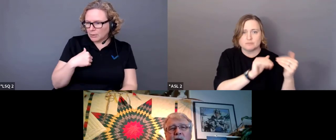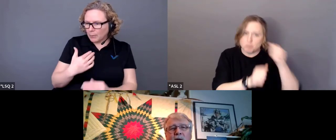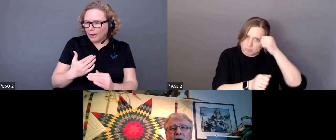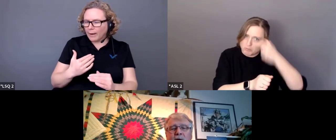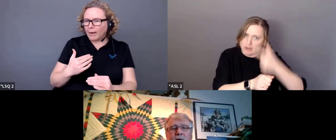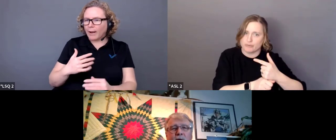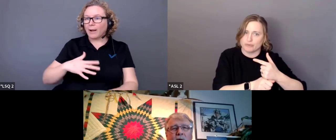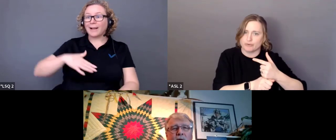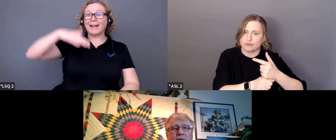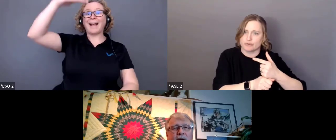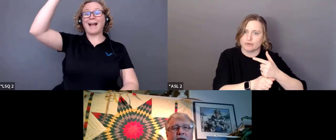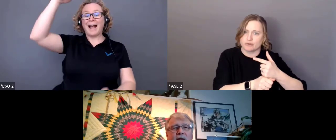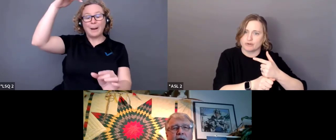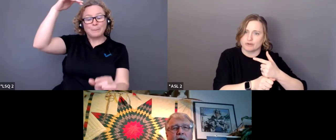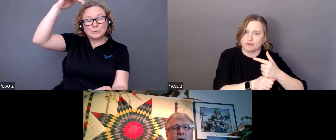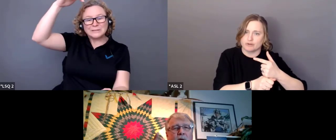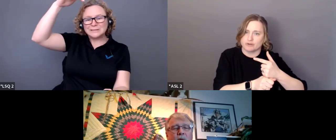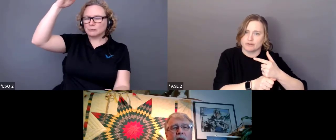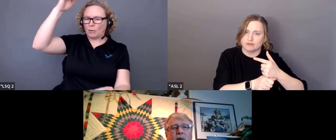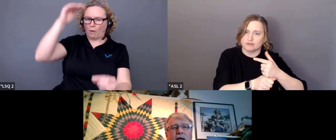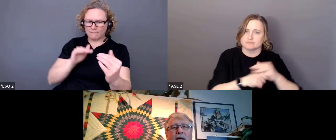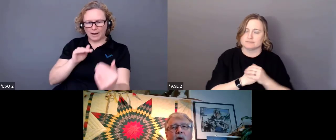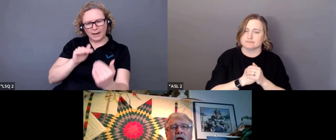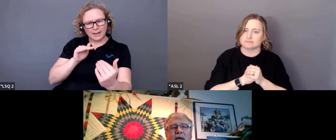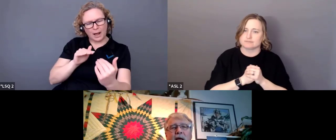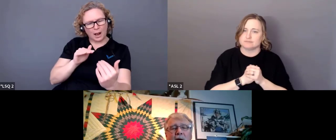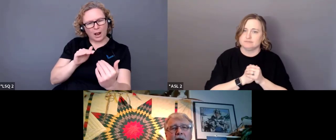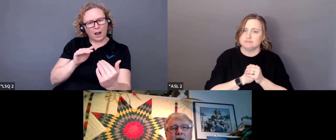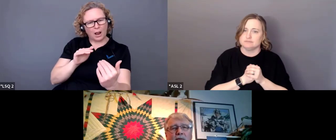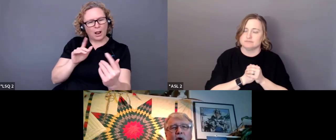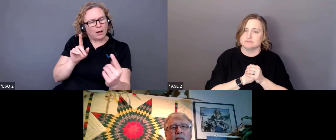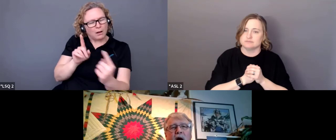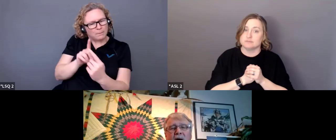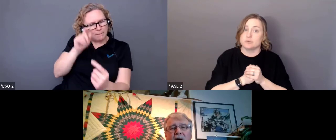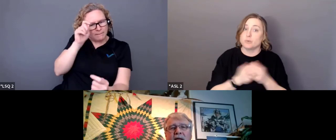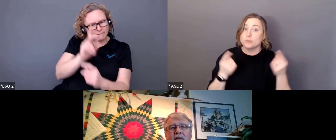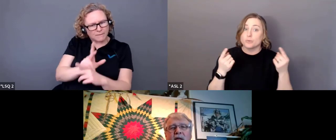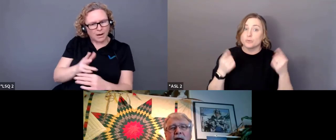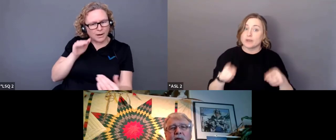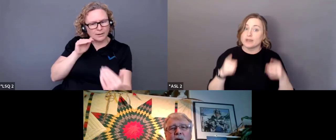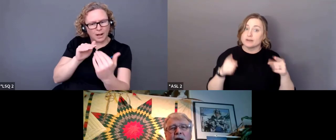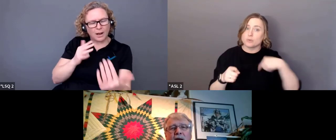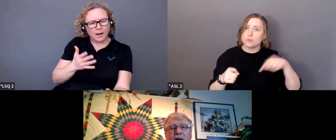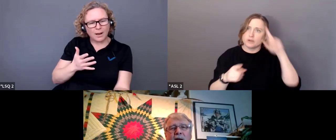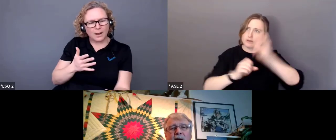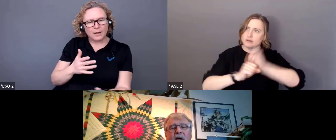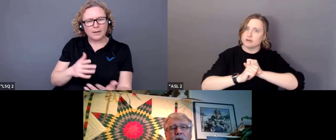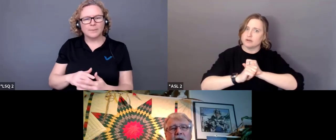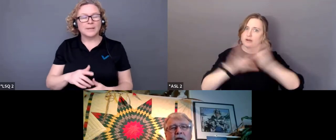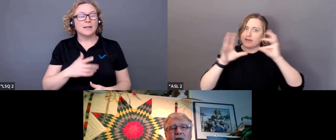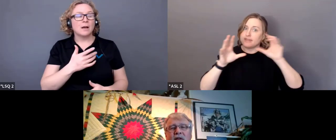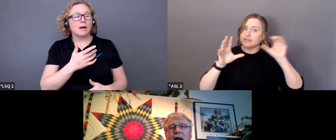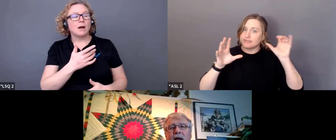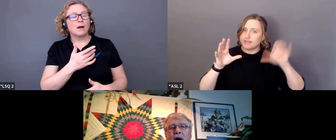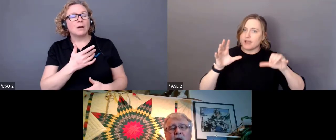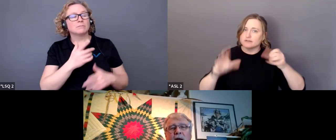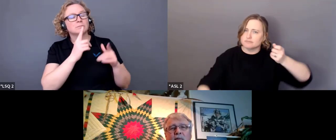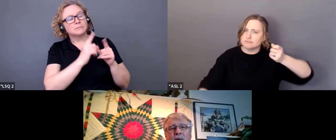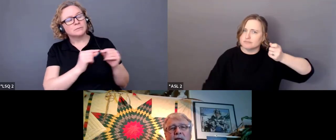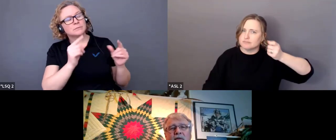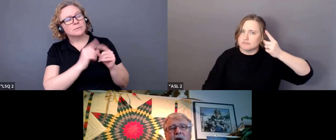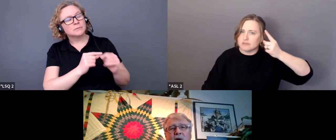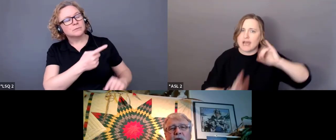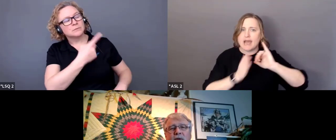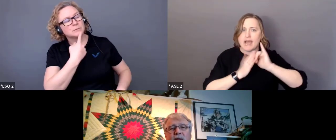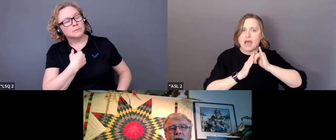brothers." And then he said, "When we can once again form our minds in that way, we'll understand how to